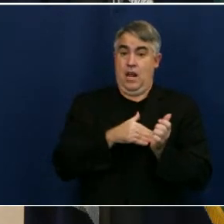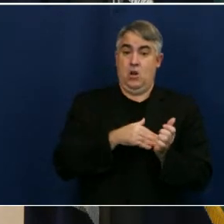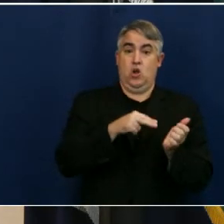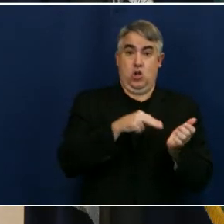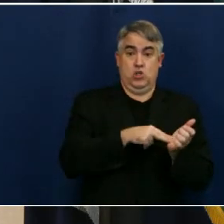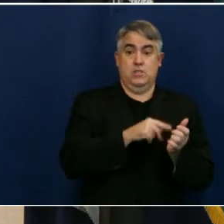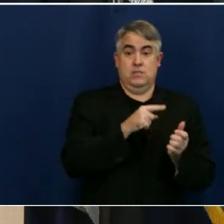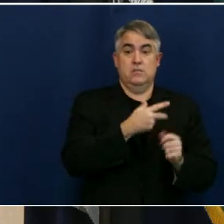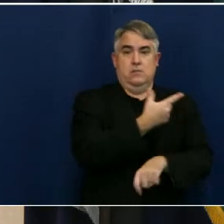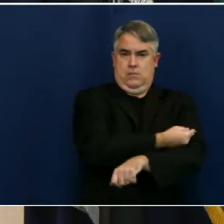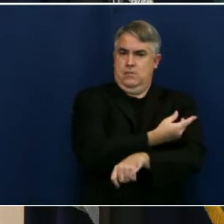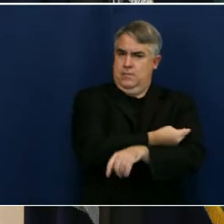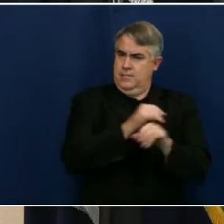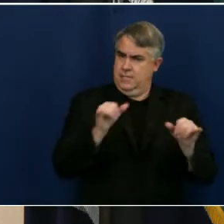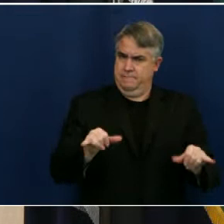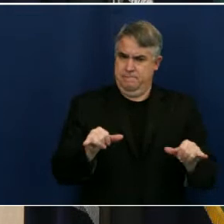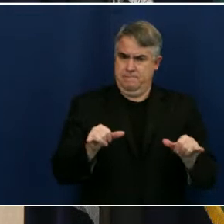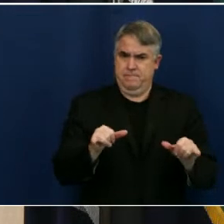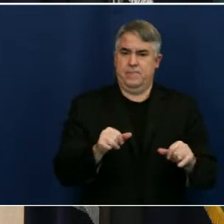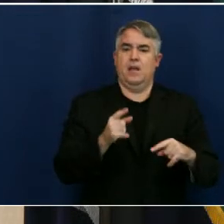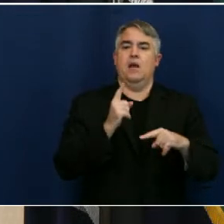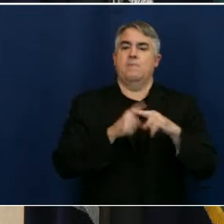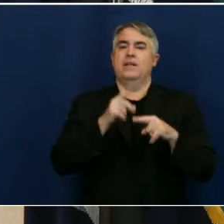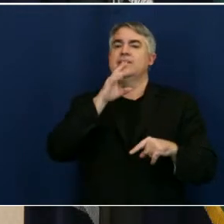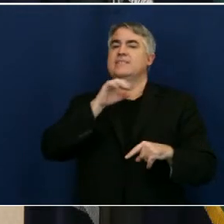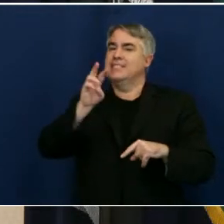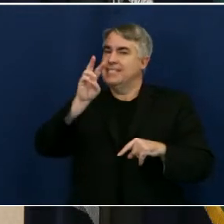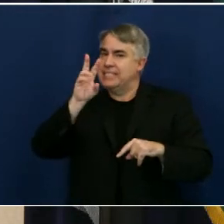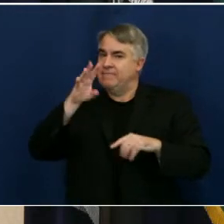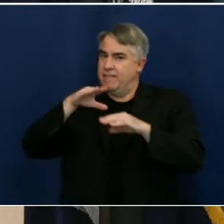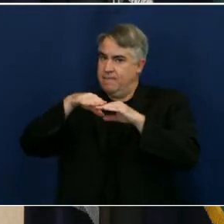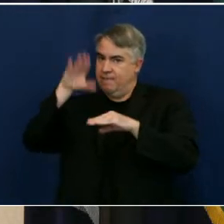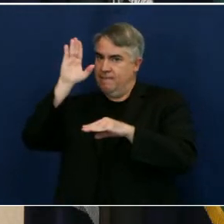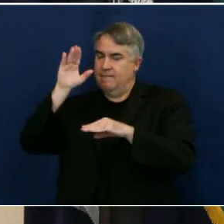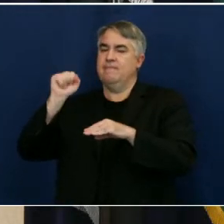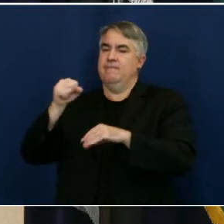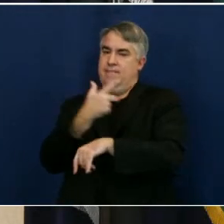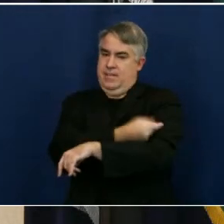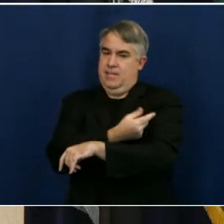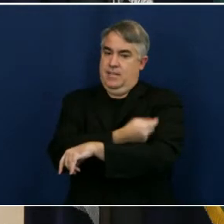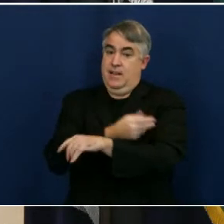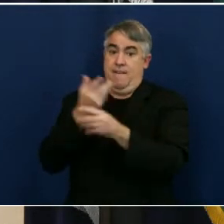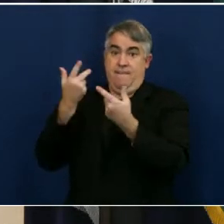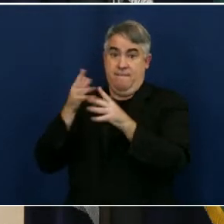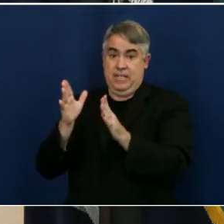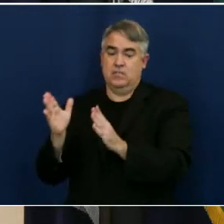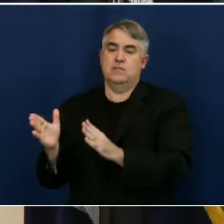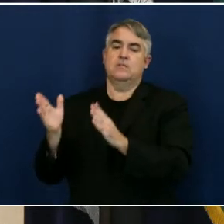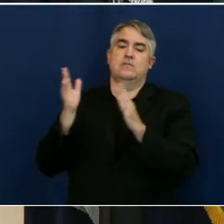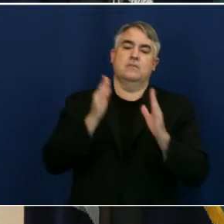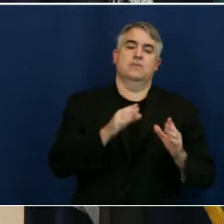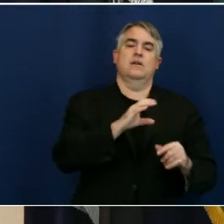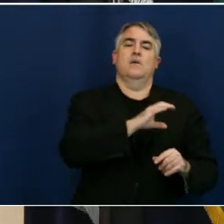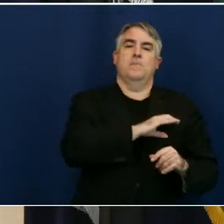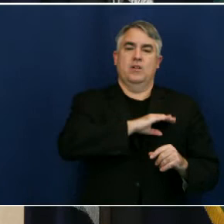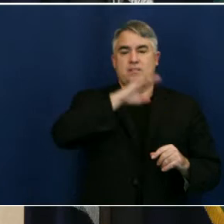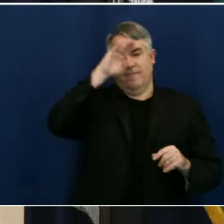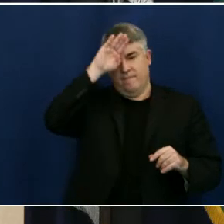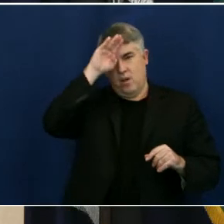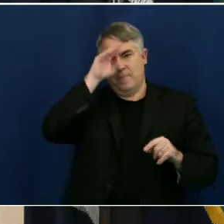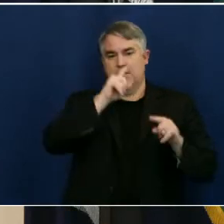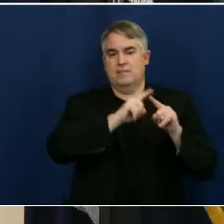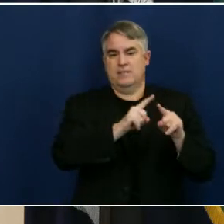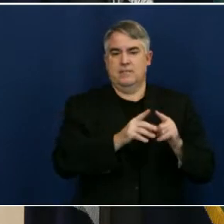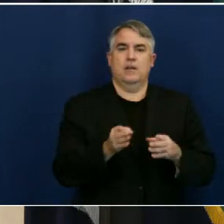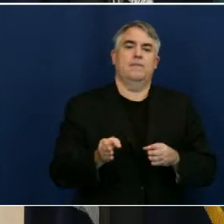plus. After we complete that, then we'll move into the priority essential workers, education, childcare, food and agriculture, and